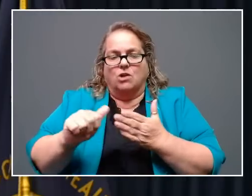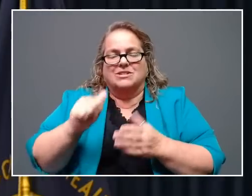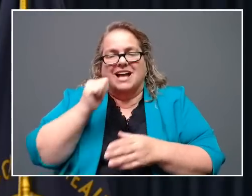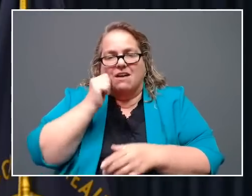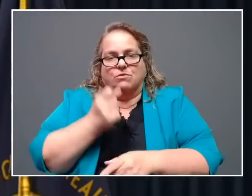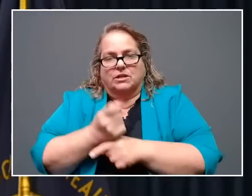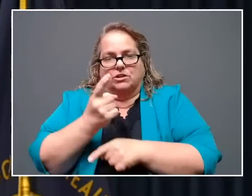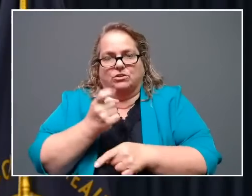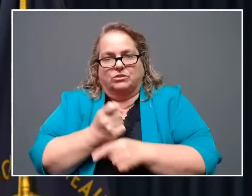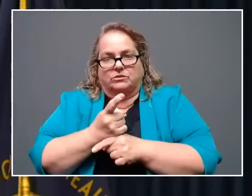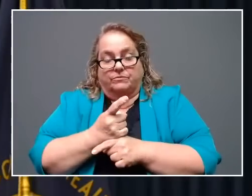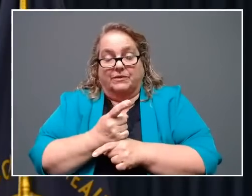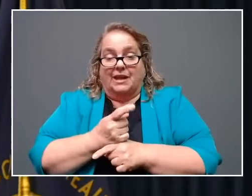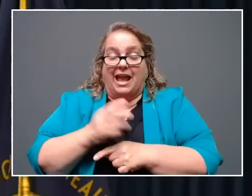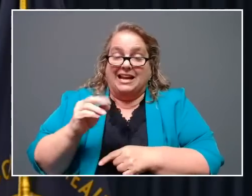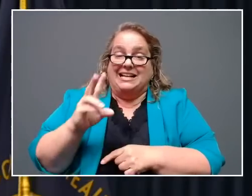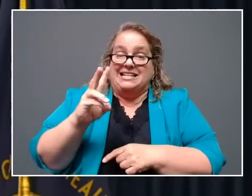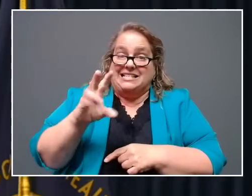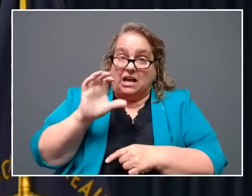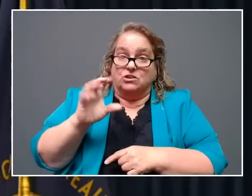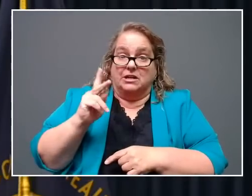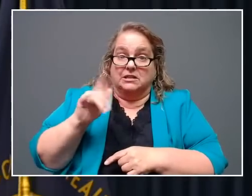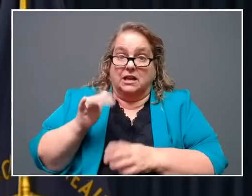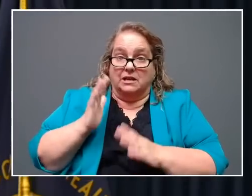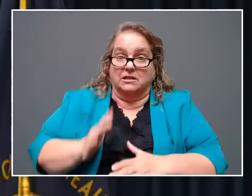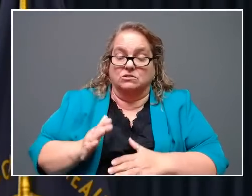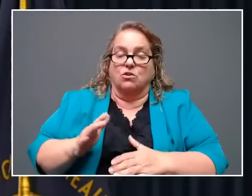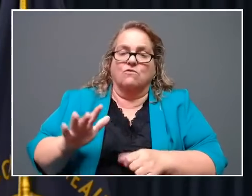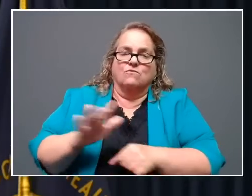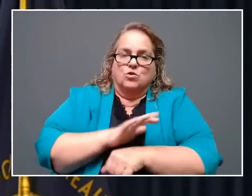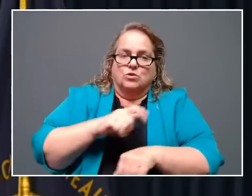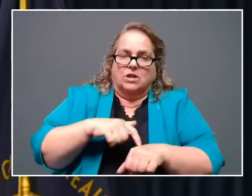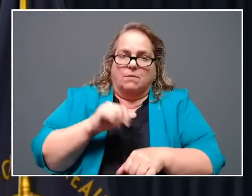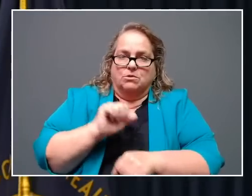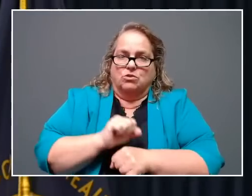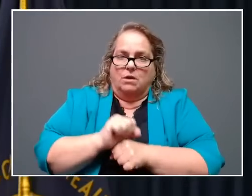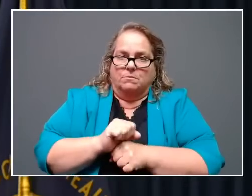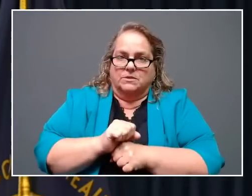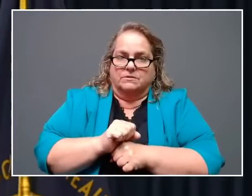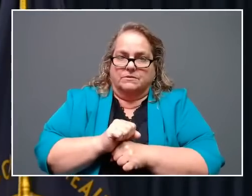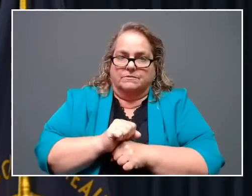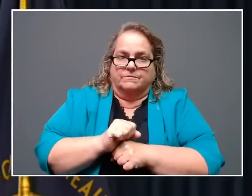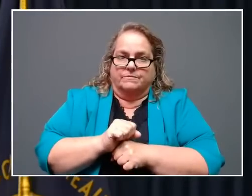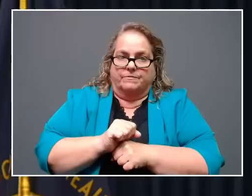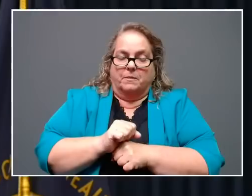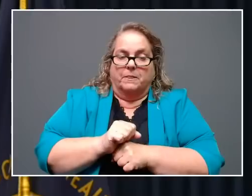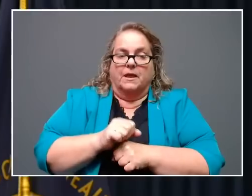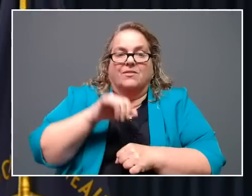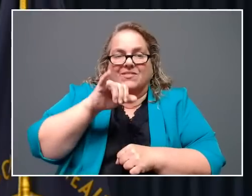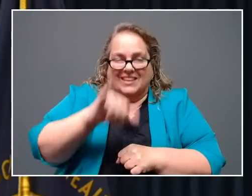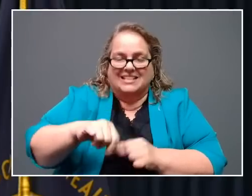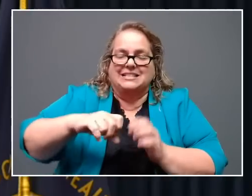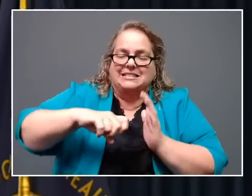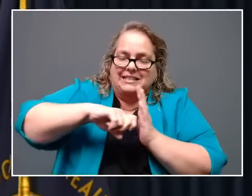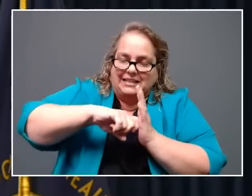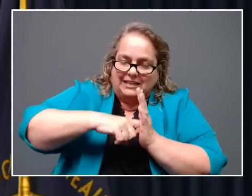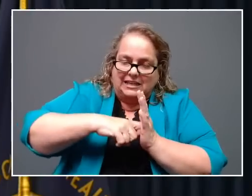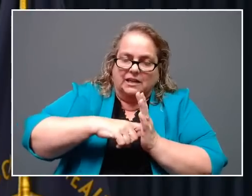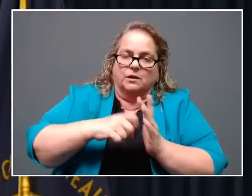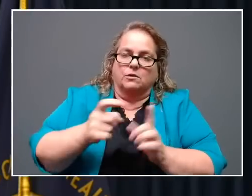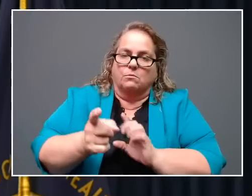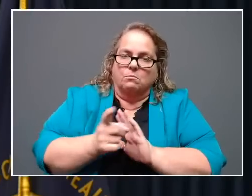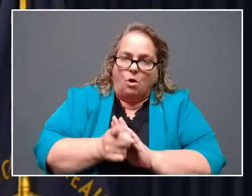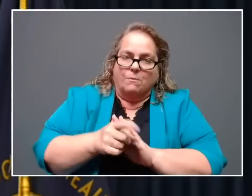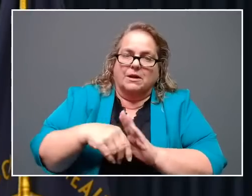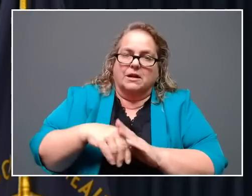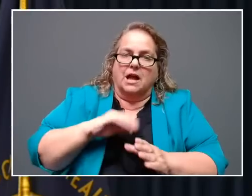600 Kentuckians in full-time jobs each year it is open. This is a key moment for our Commonwealth.